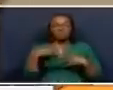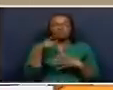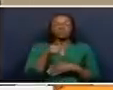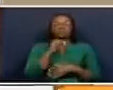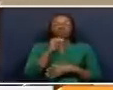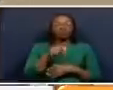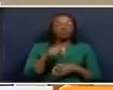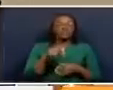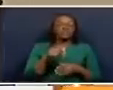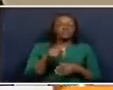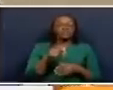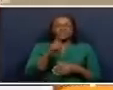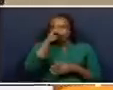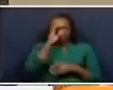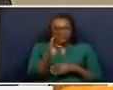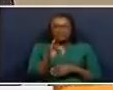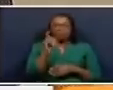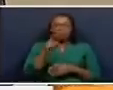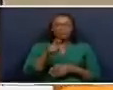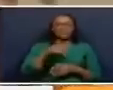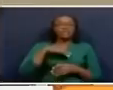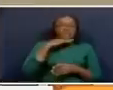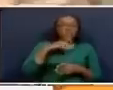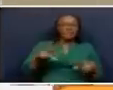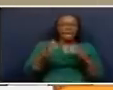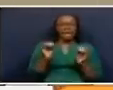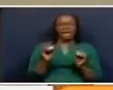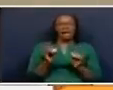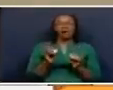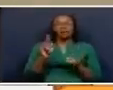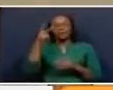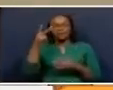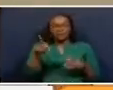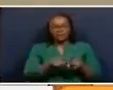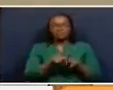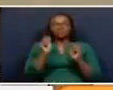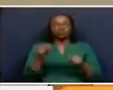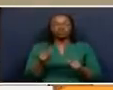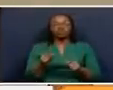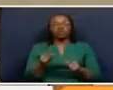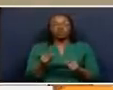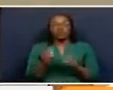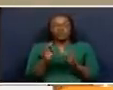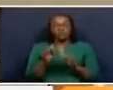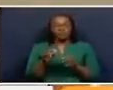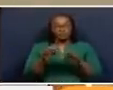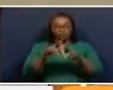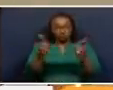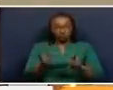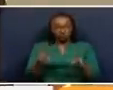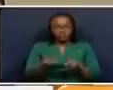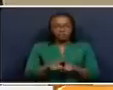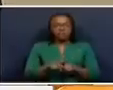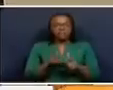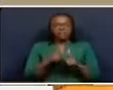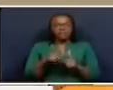It lowers the temperatures. Kenyans almost think that if these two are in the same room, they start clobbering each other, because that's what we would want to do. Right.